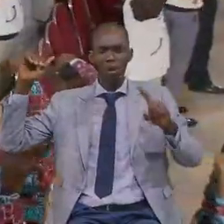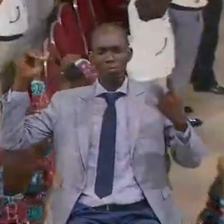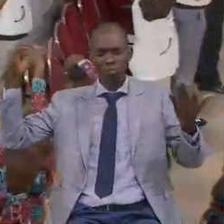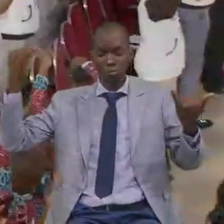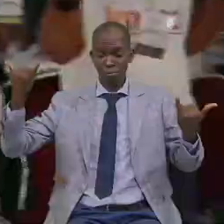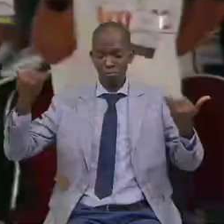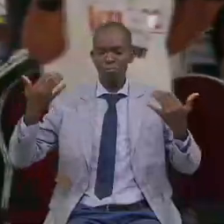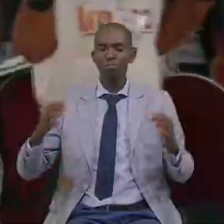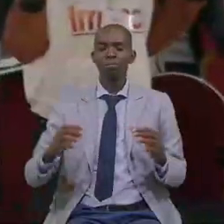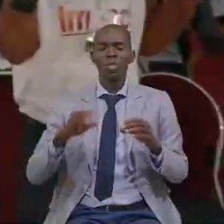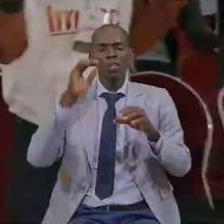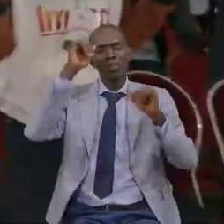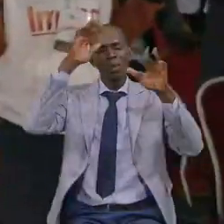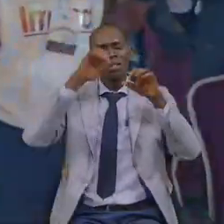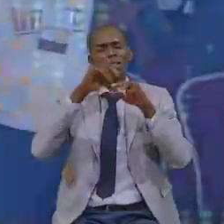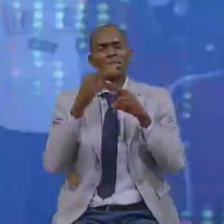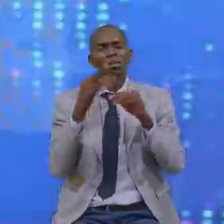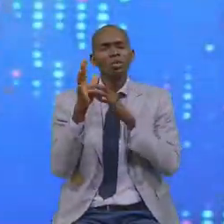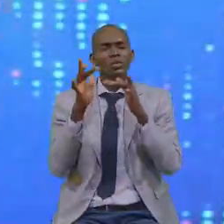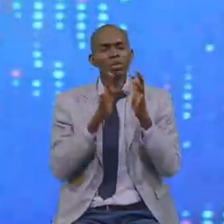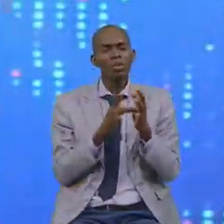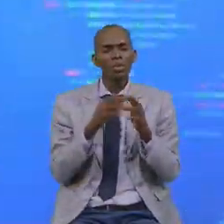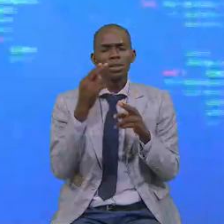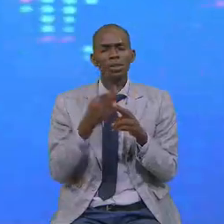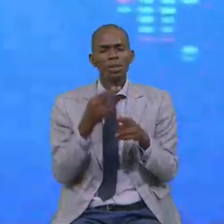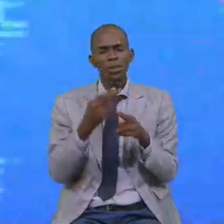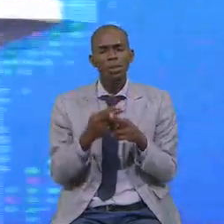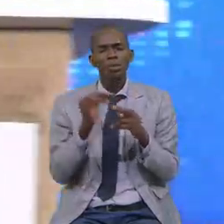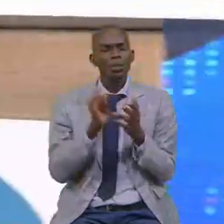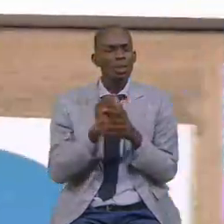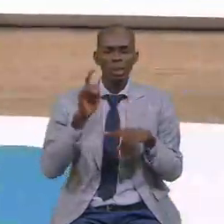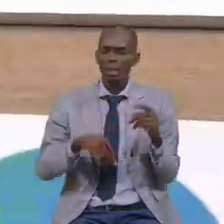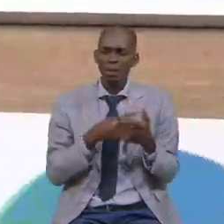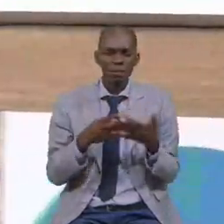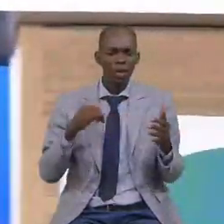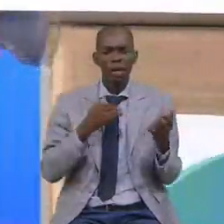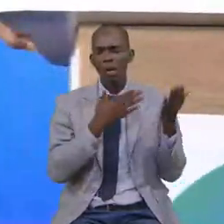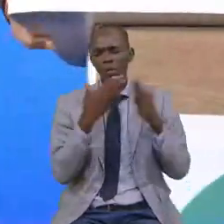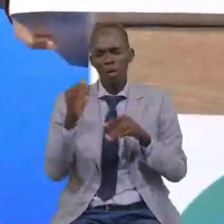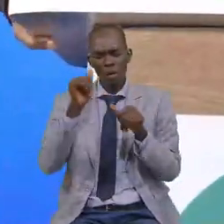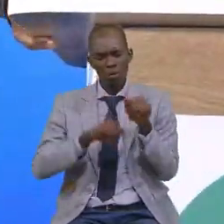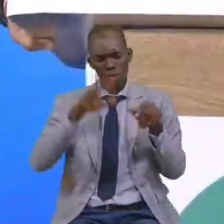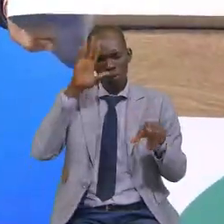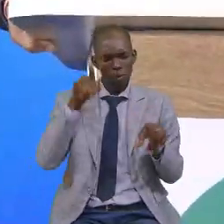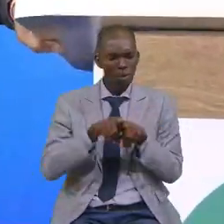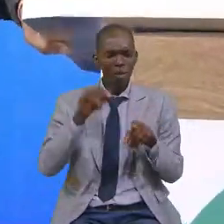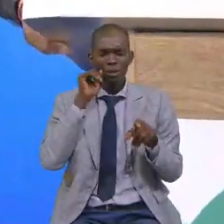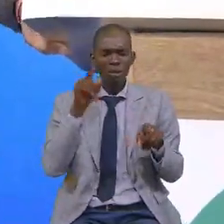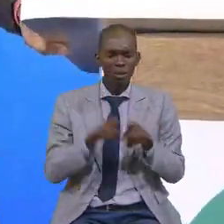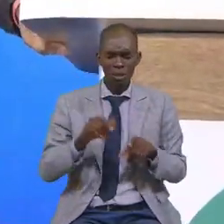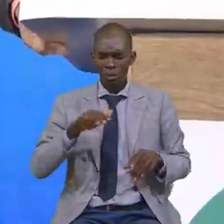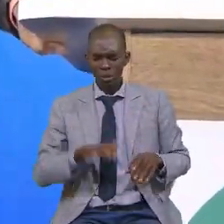Jesus, the name that cannot fail. I bring every brother, every sister, every child, every boy, every girl, every lady,